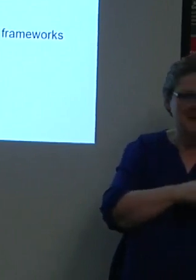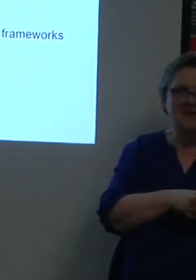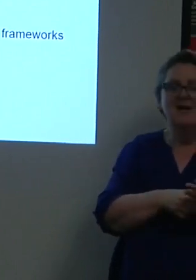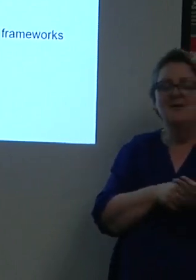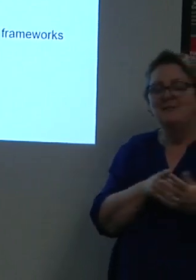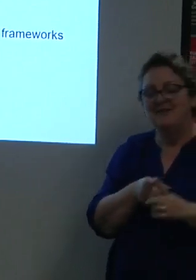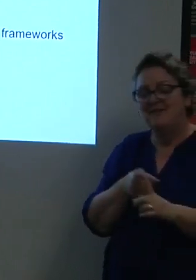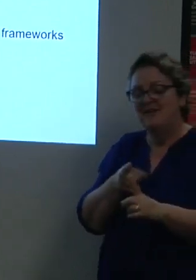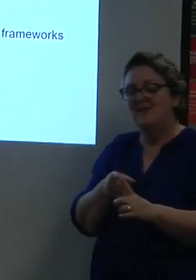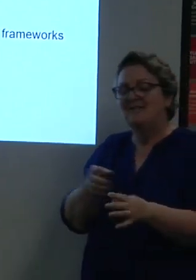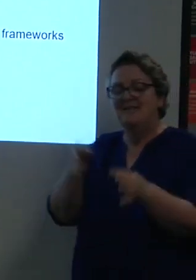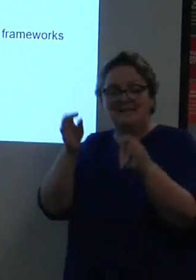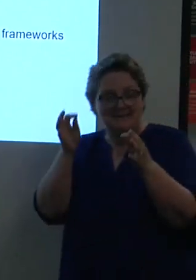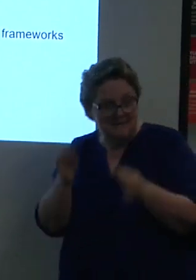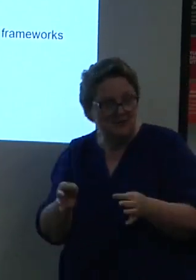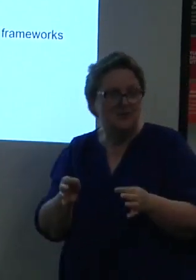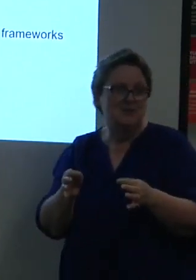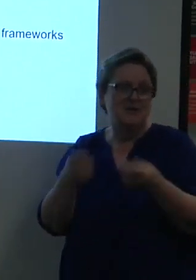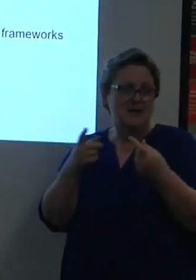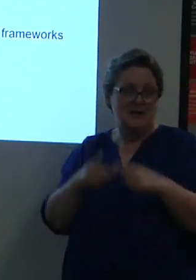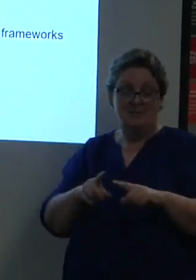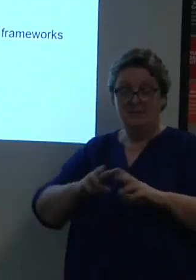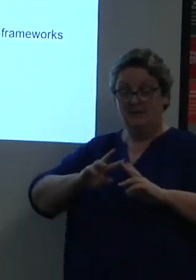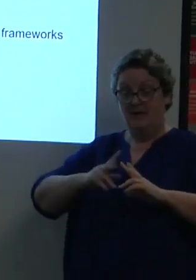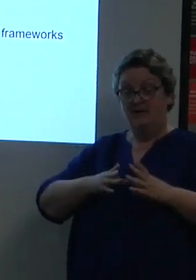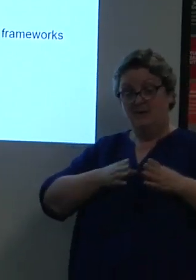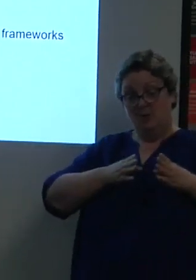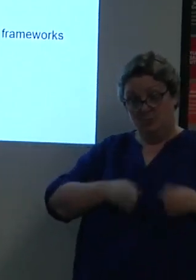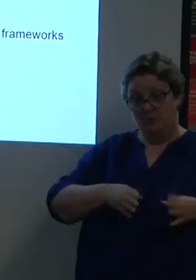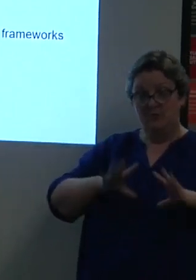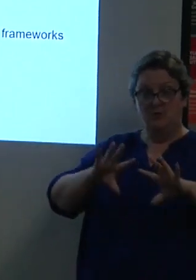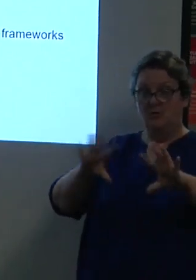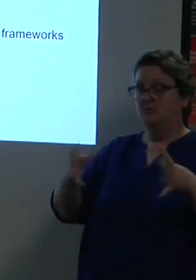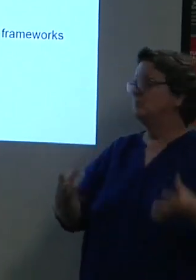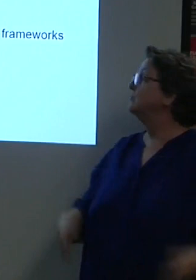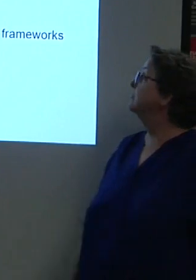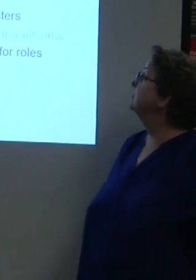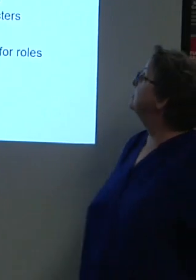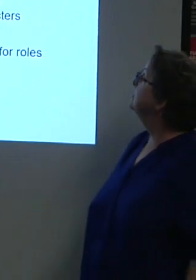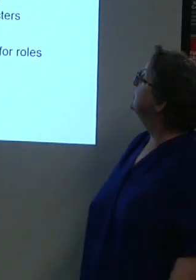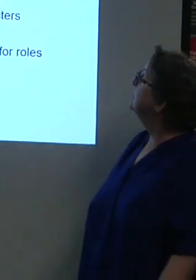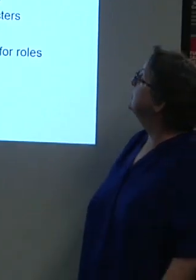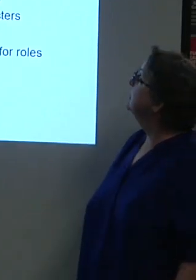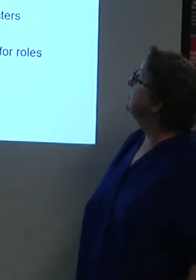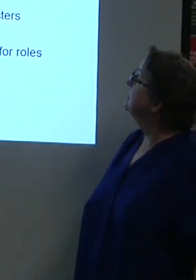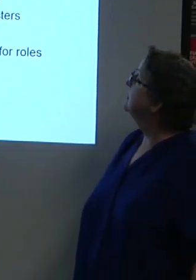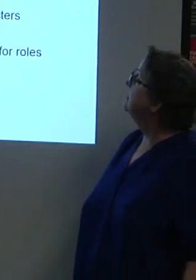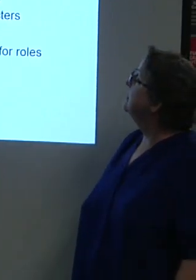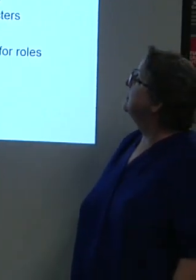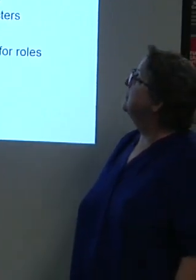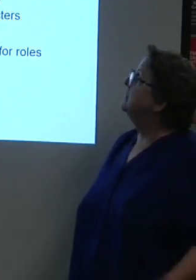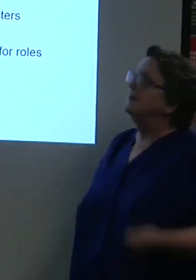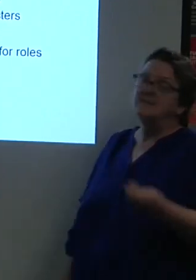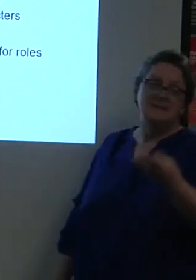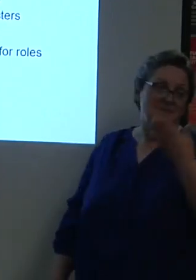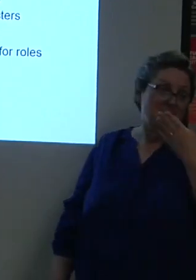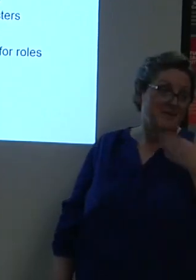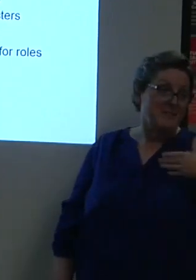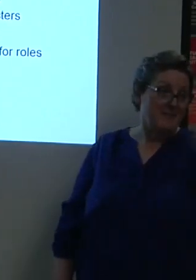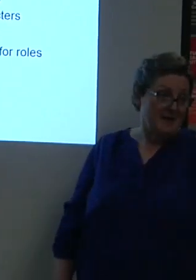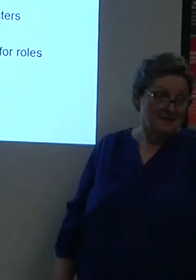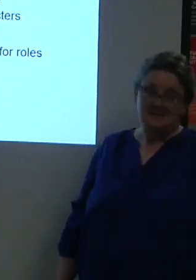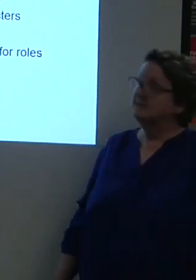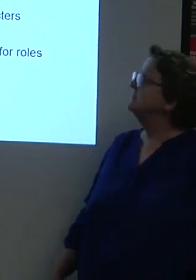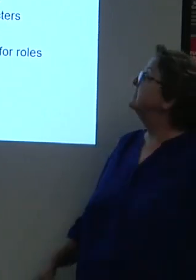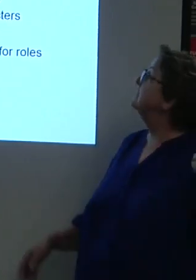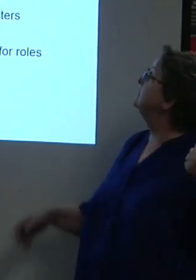of decision point that's happening either as an individual or as their team. So some of the best ones, right, it's not just a real